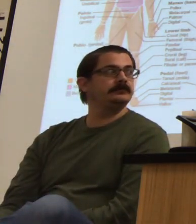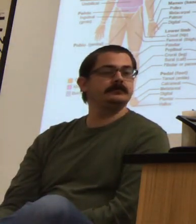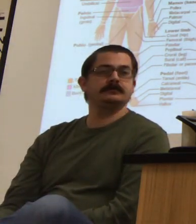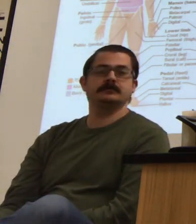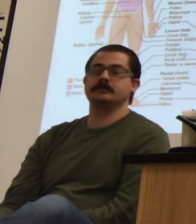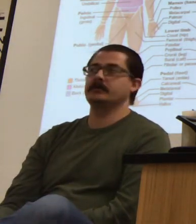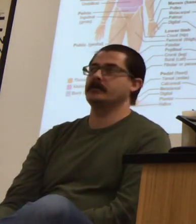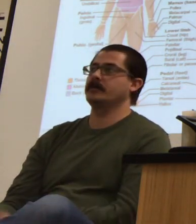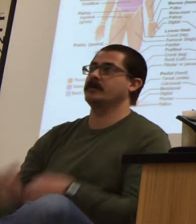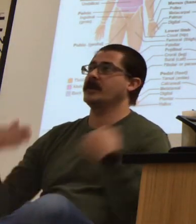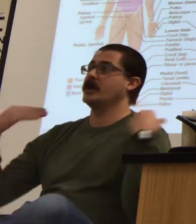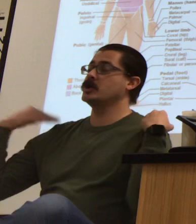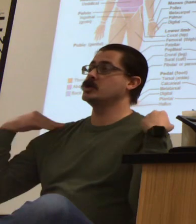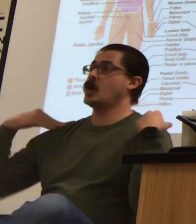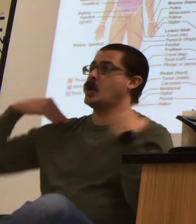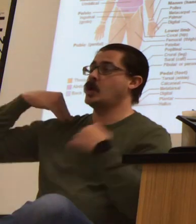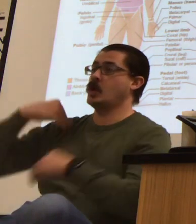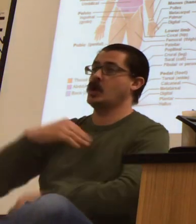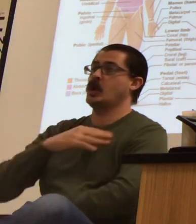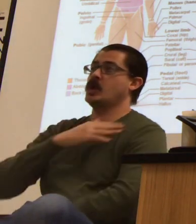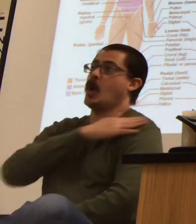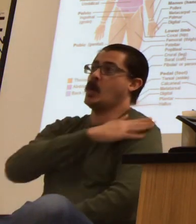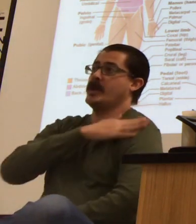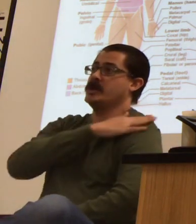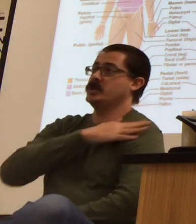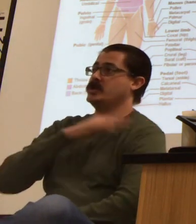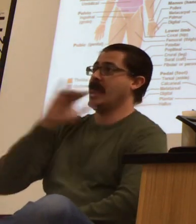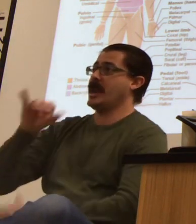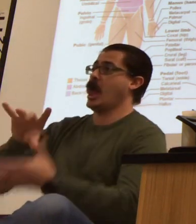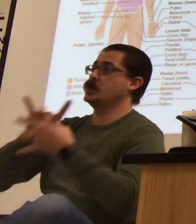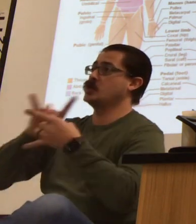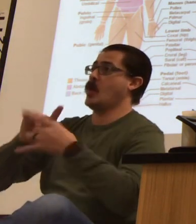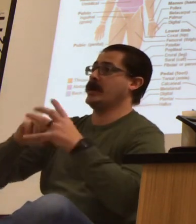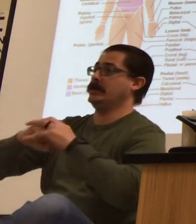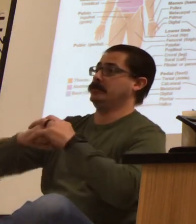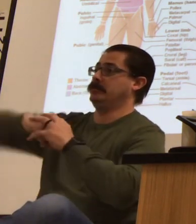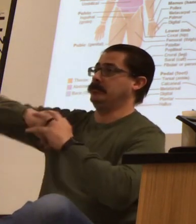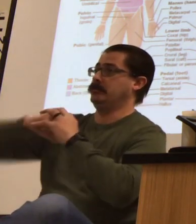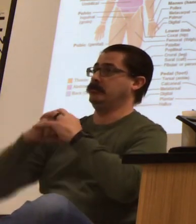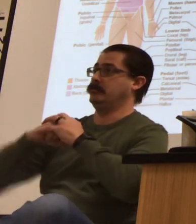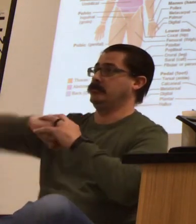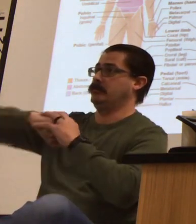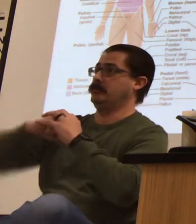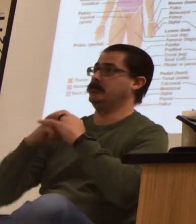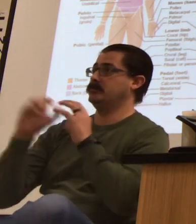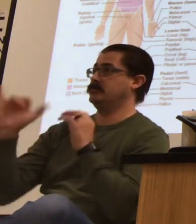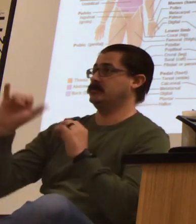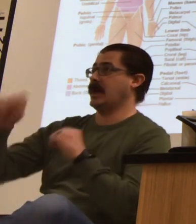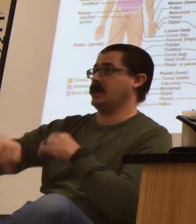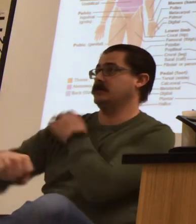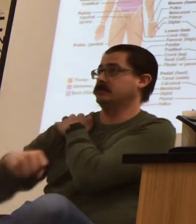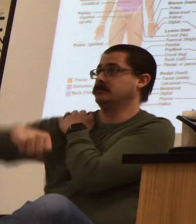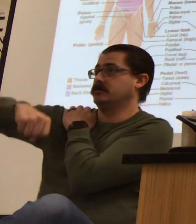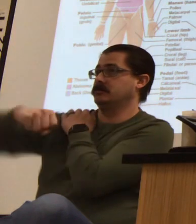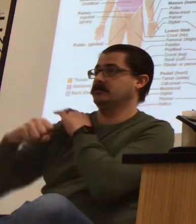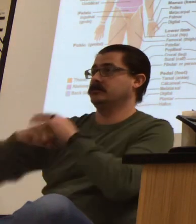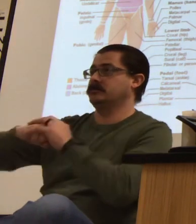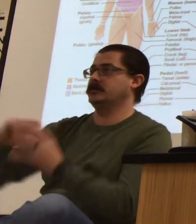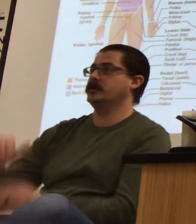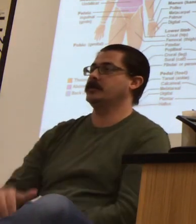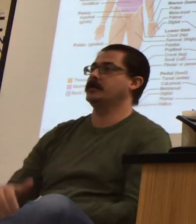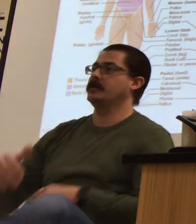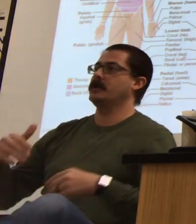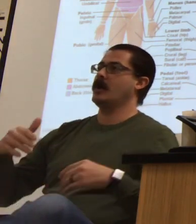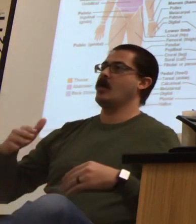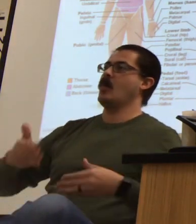Shoulder is a region. It's a joint too. Your shoulder joint. You can move your arm, right? We know this. All right, moving down to I'll do